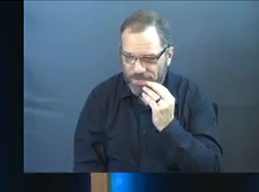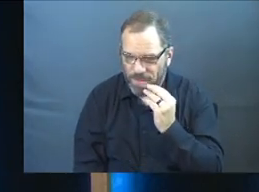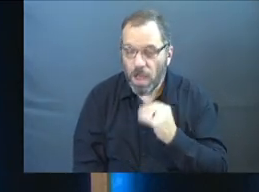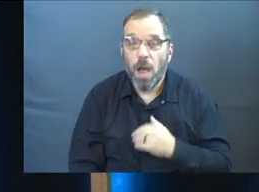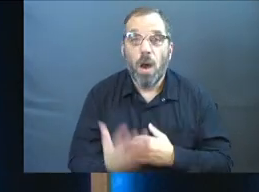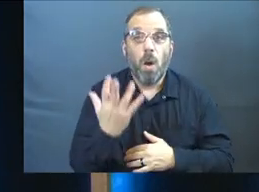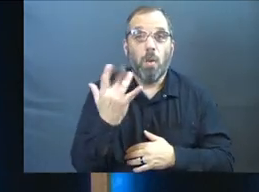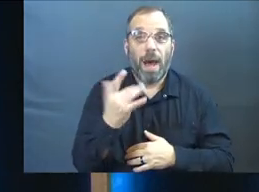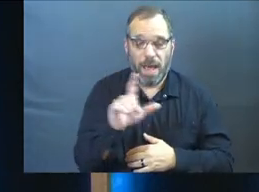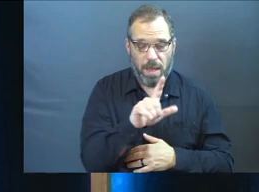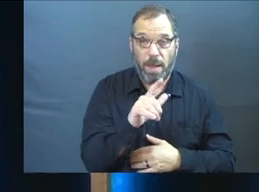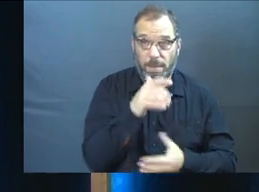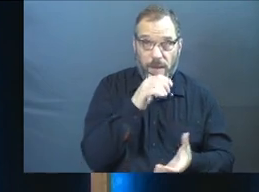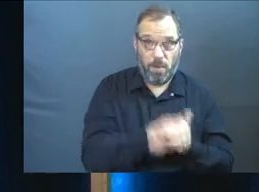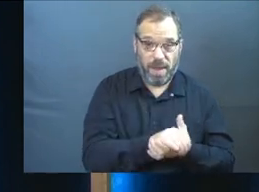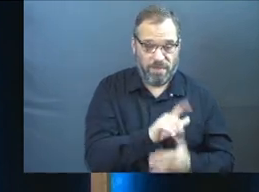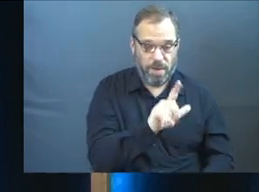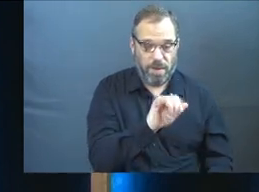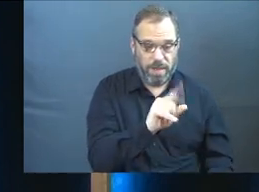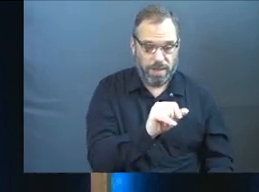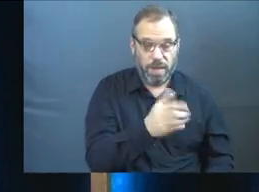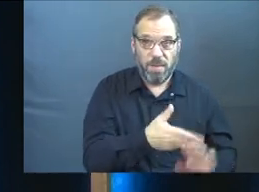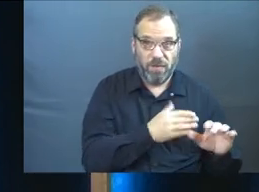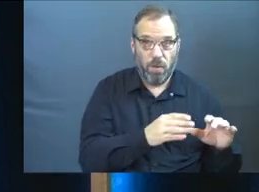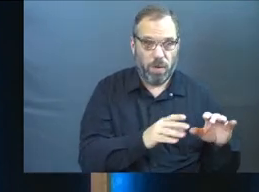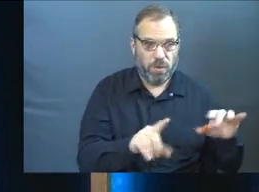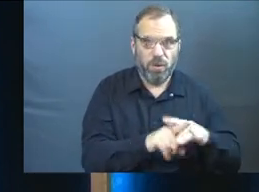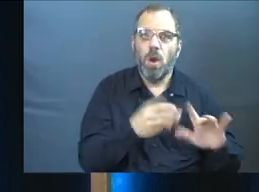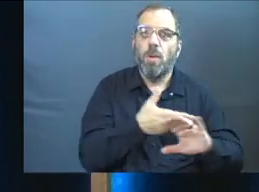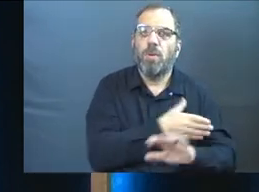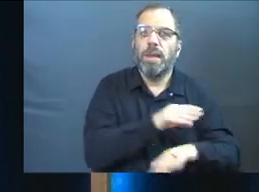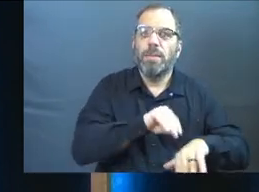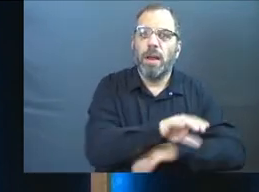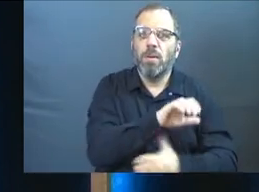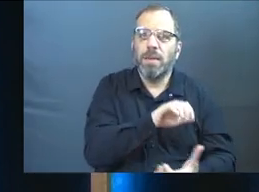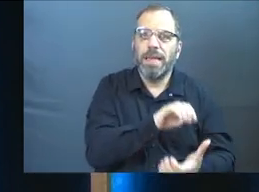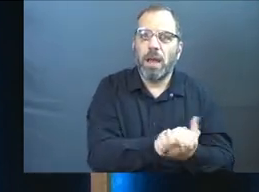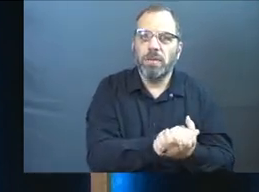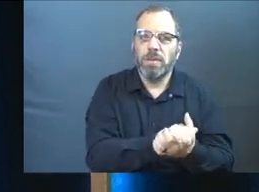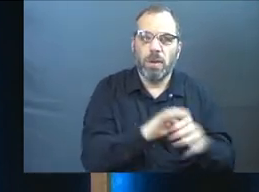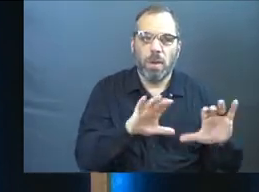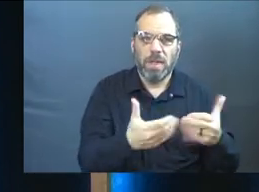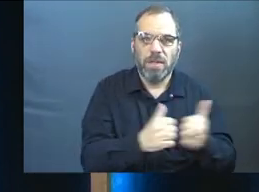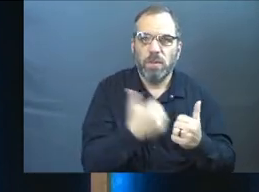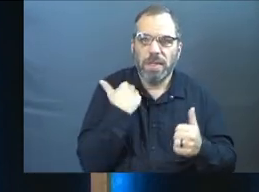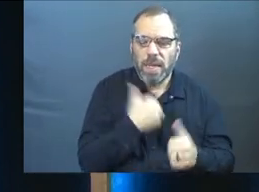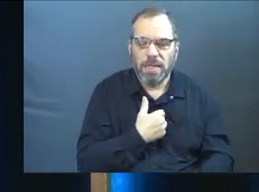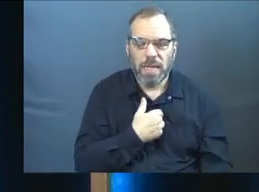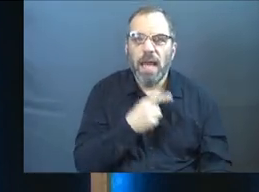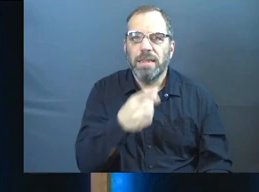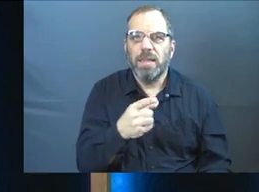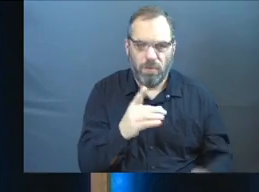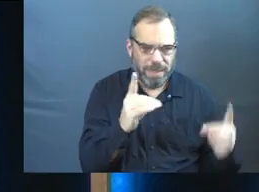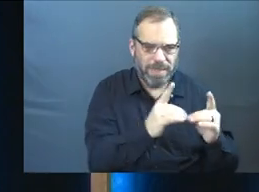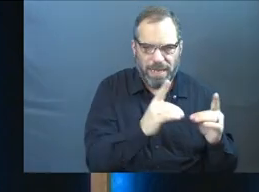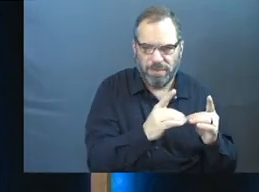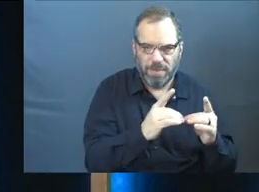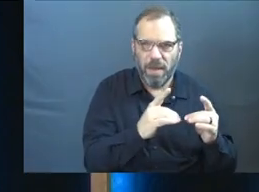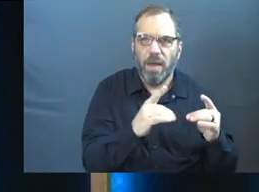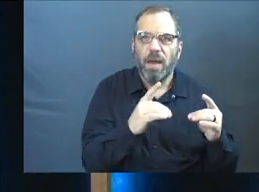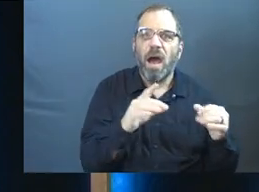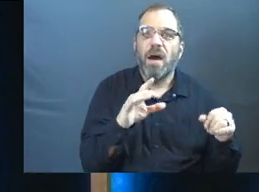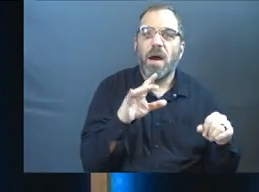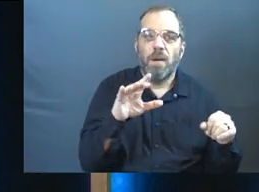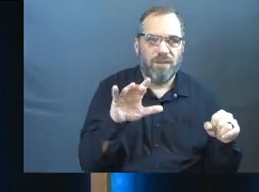So one of the reasons that Linda and I recommend before you come and do premarital counseling or premarital class with us, that you've been dating for at least a